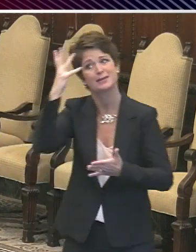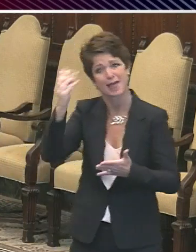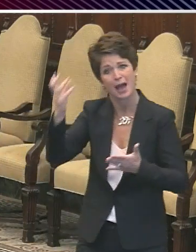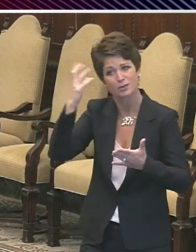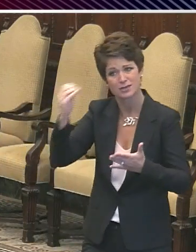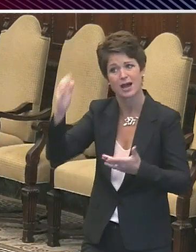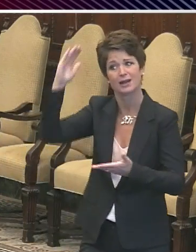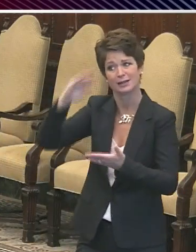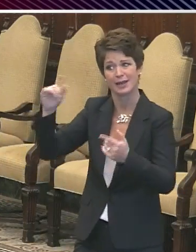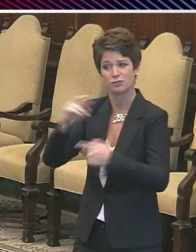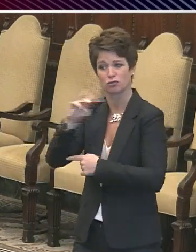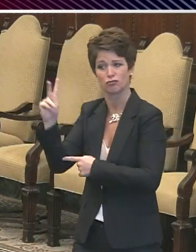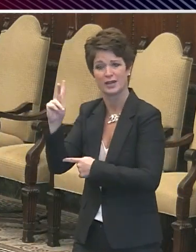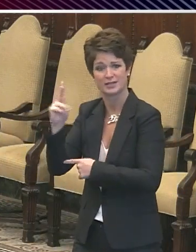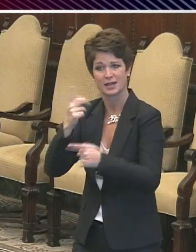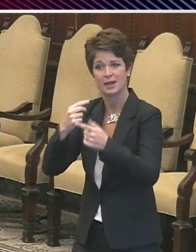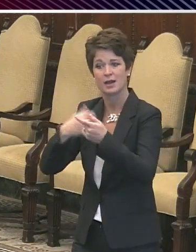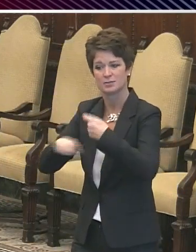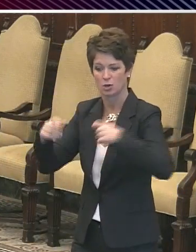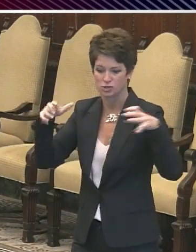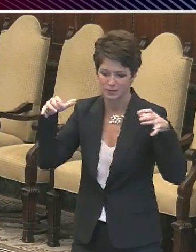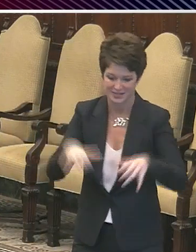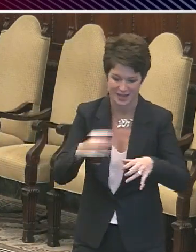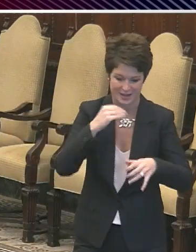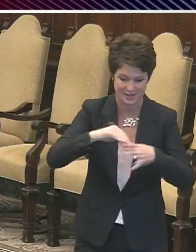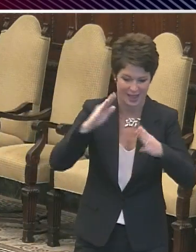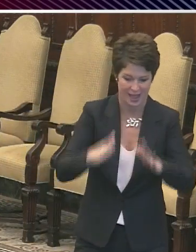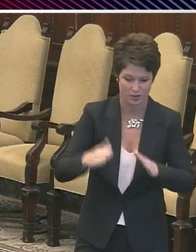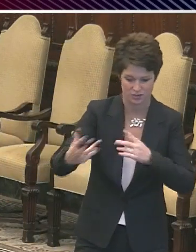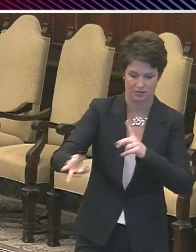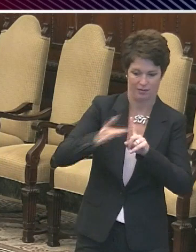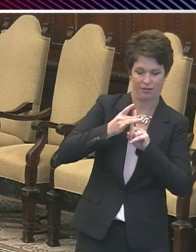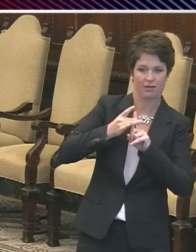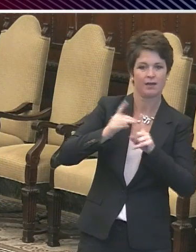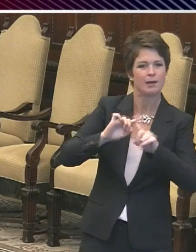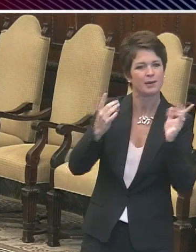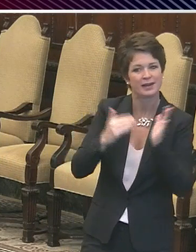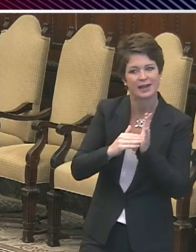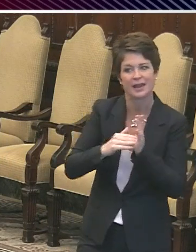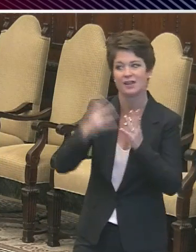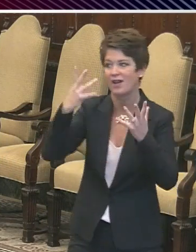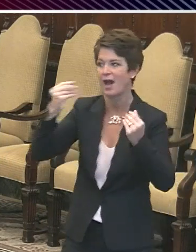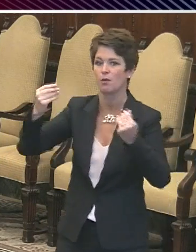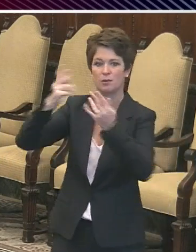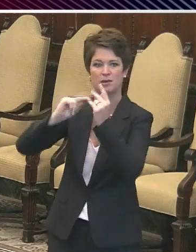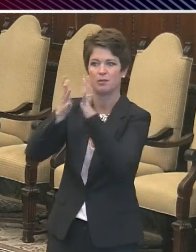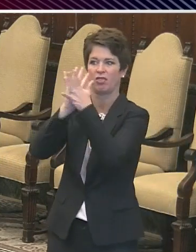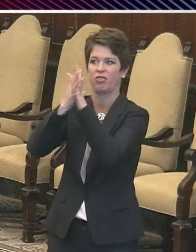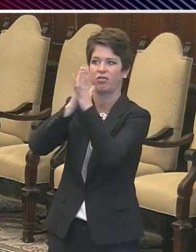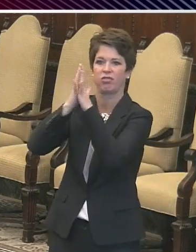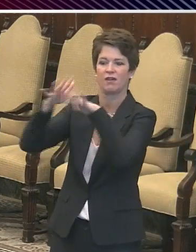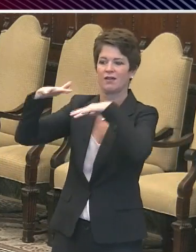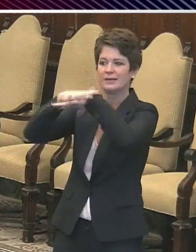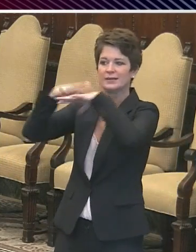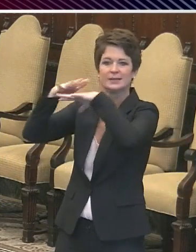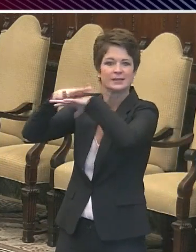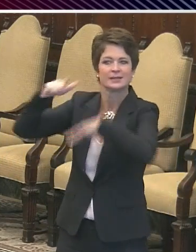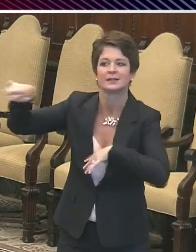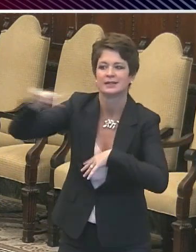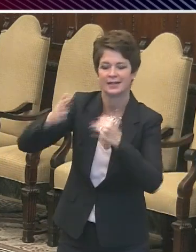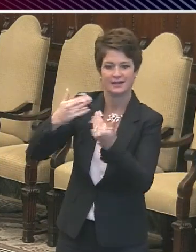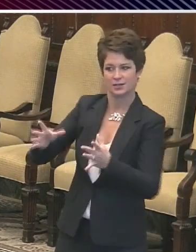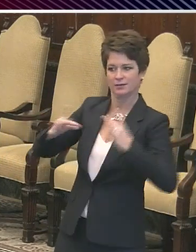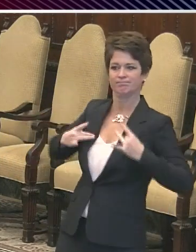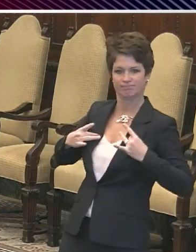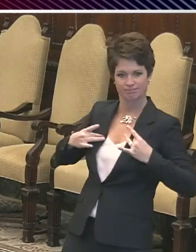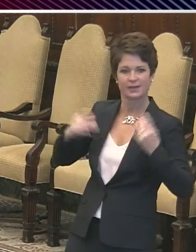probably less risk than being close to people indoors. But if you go into crowds anywhere, there's risk. We understand the draw. It's